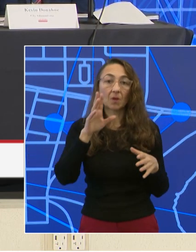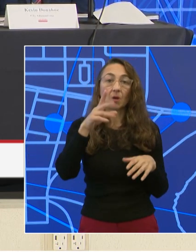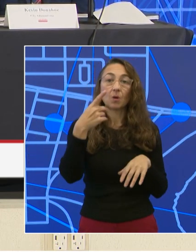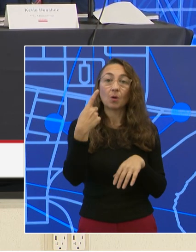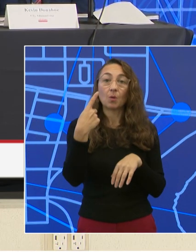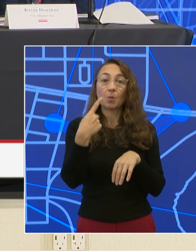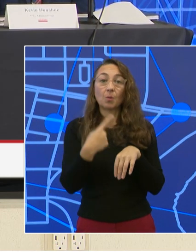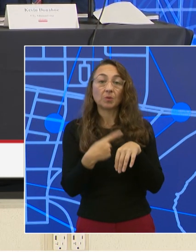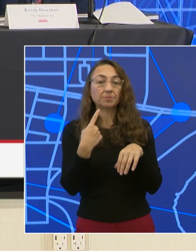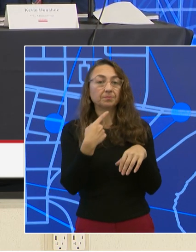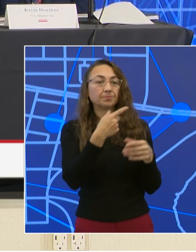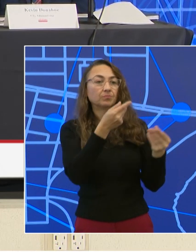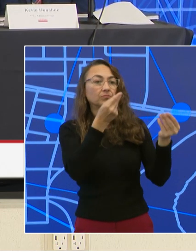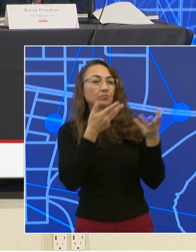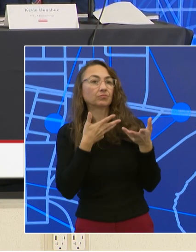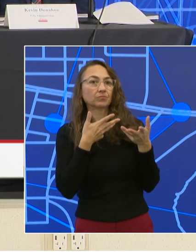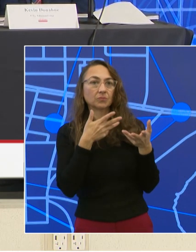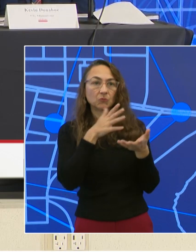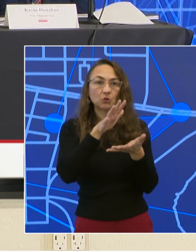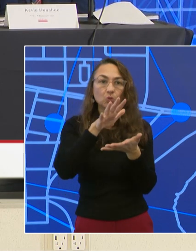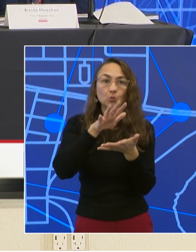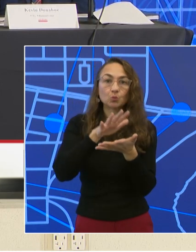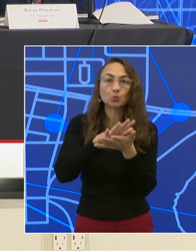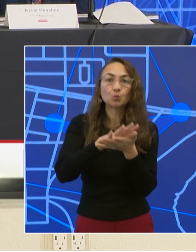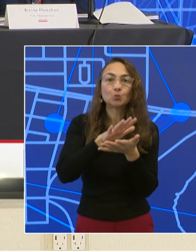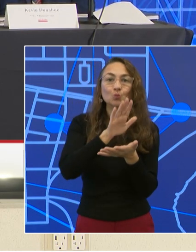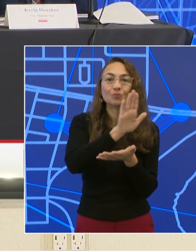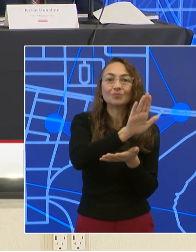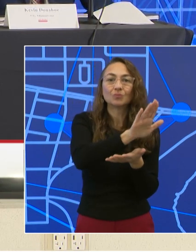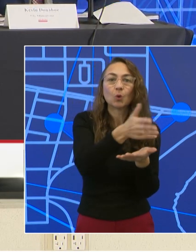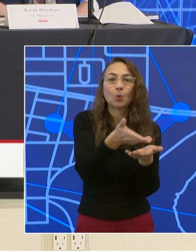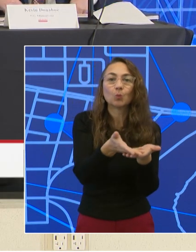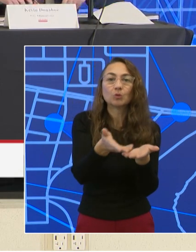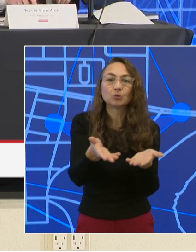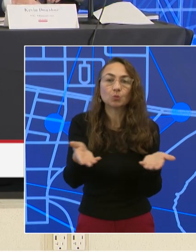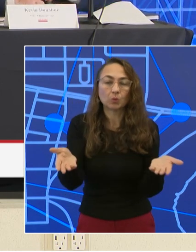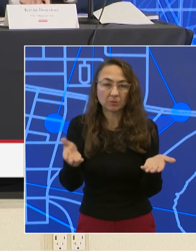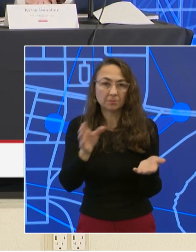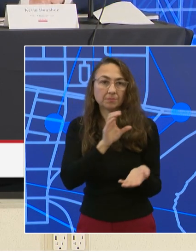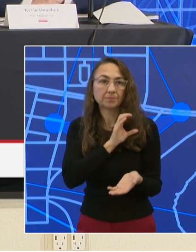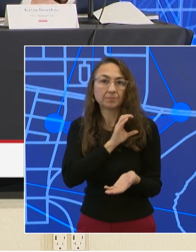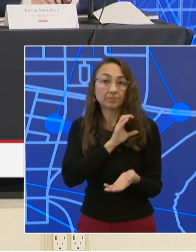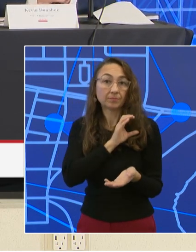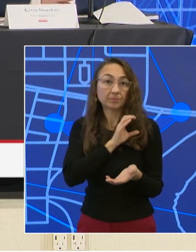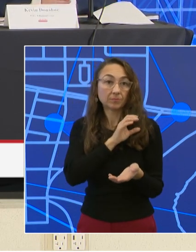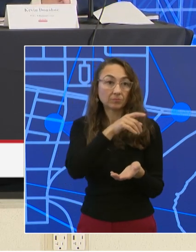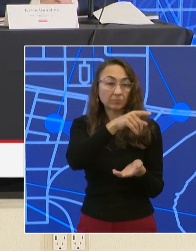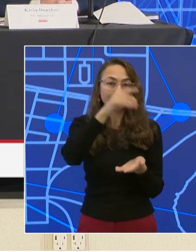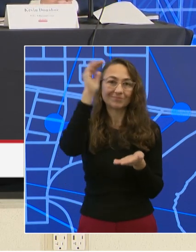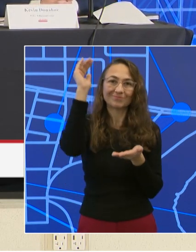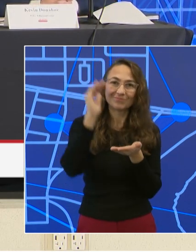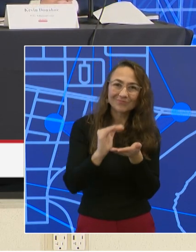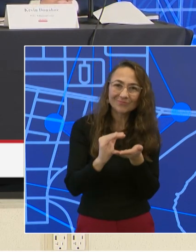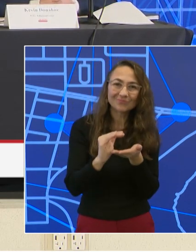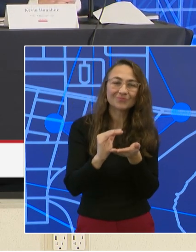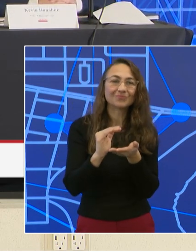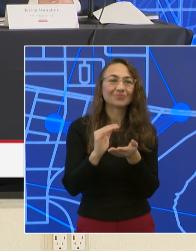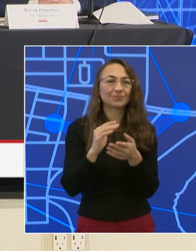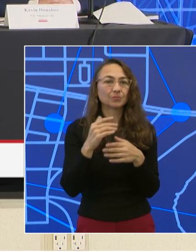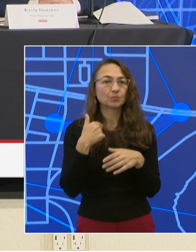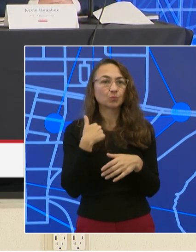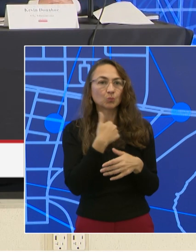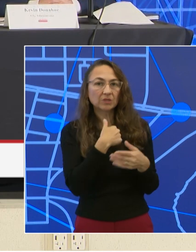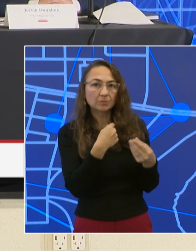resource officers in our schools. We combined a particular number of members, gave them the appropriate training so we